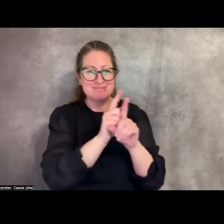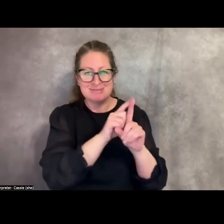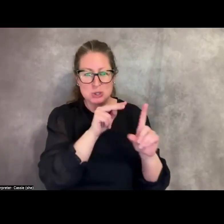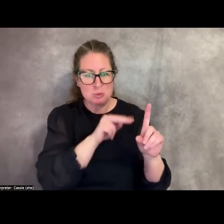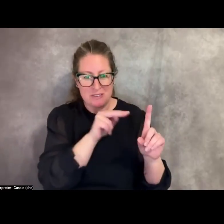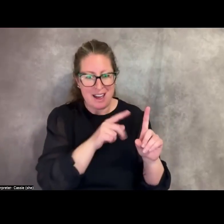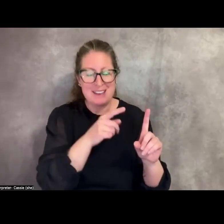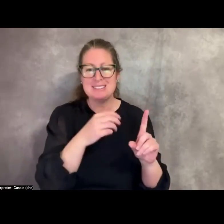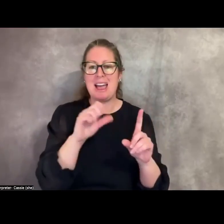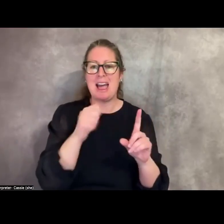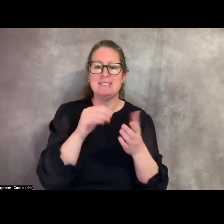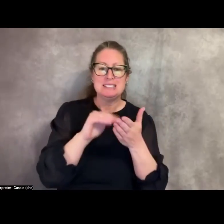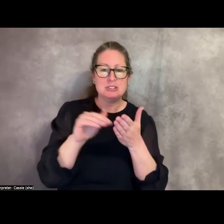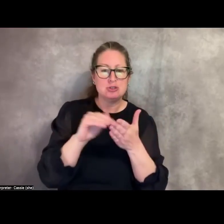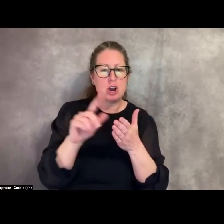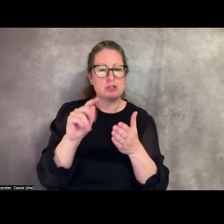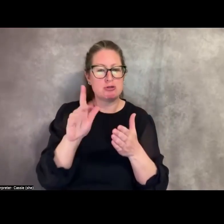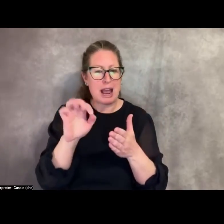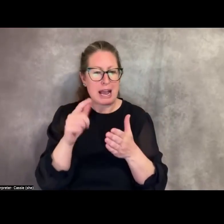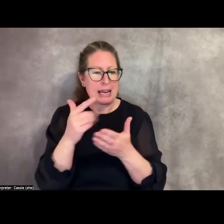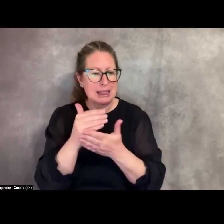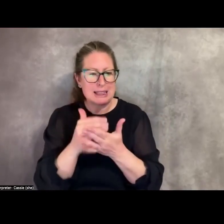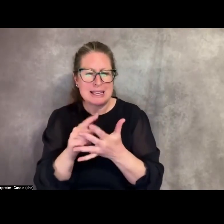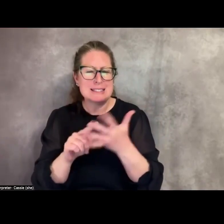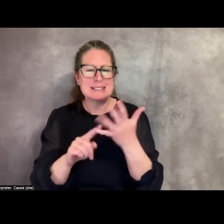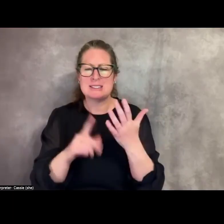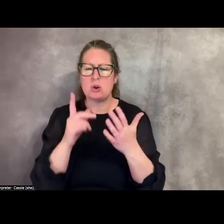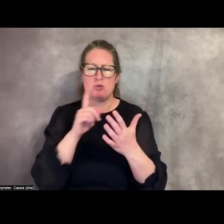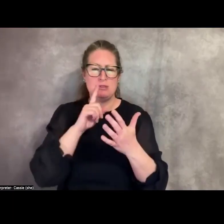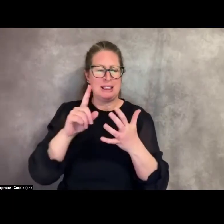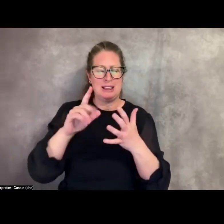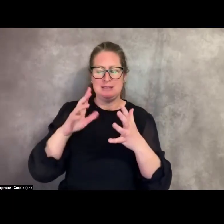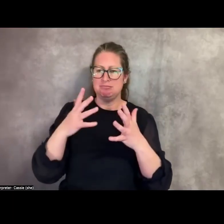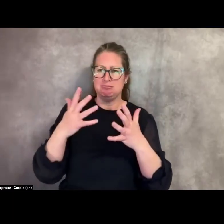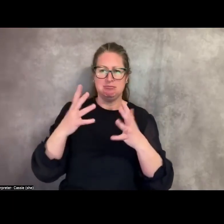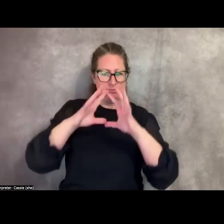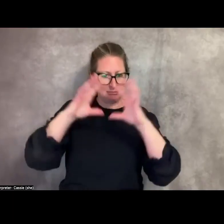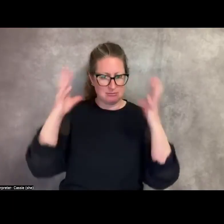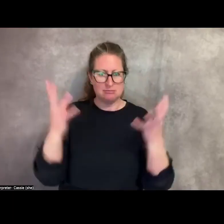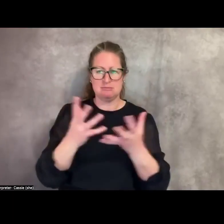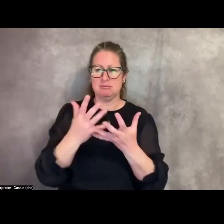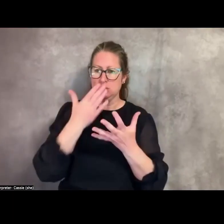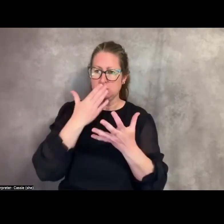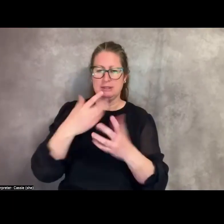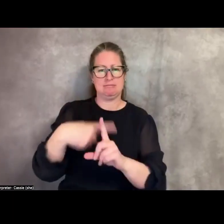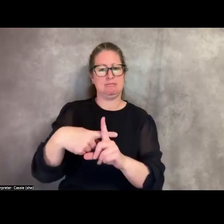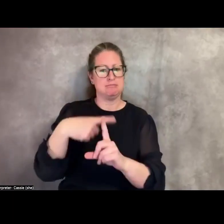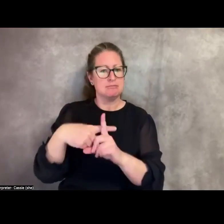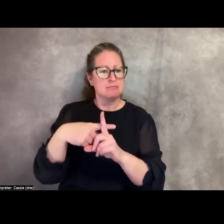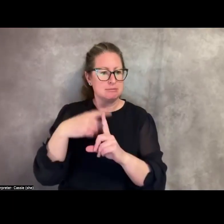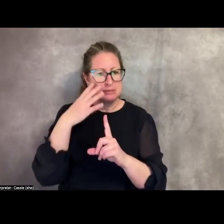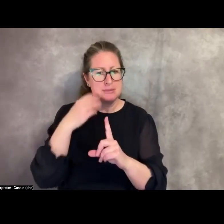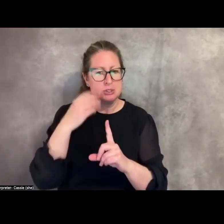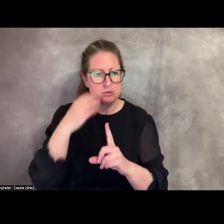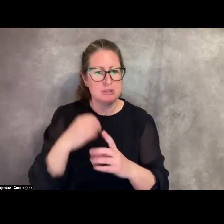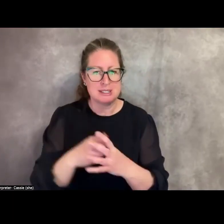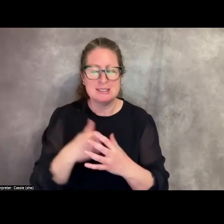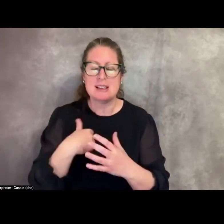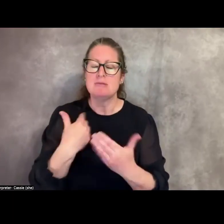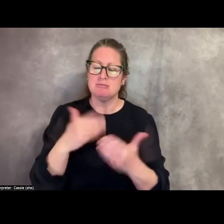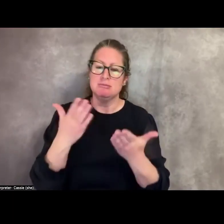lists. So basically all around, it was just a really good experience. And I highly recommend